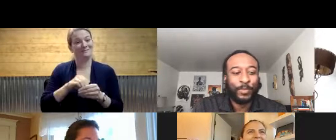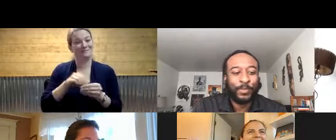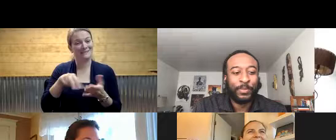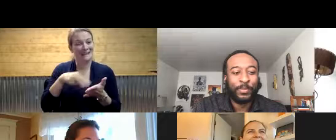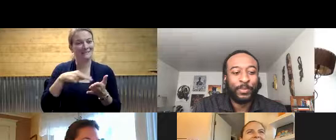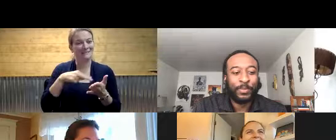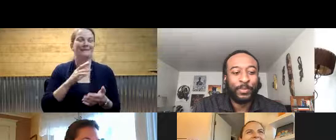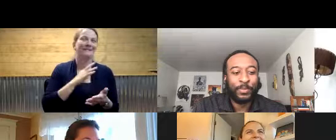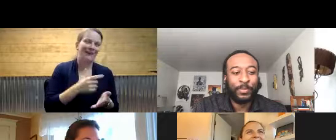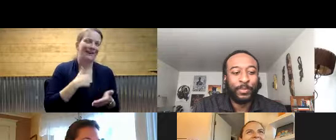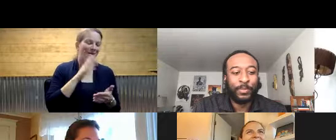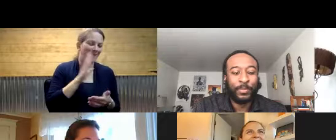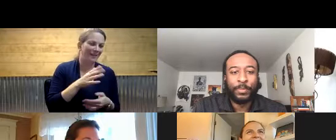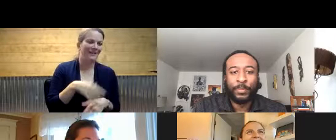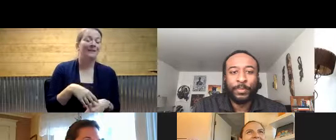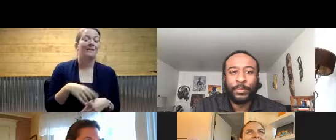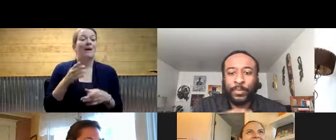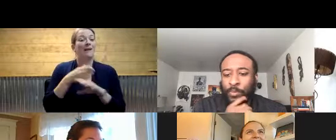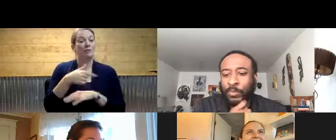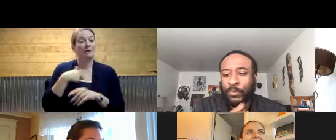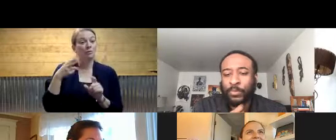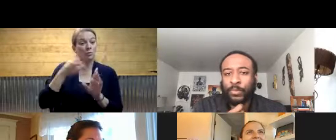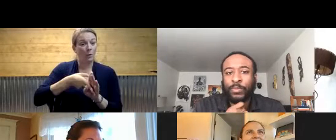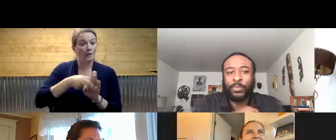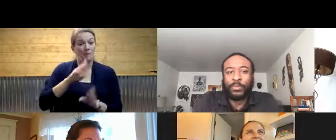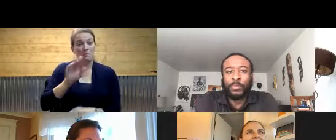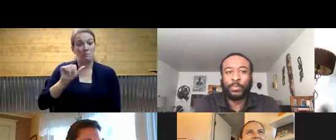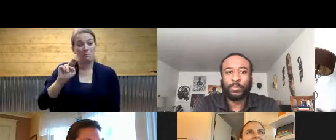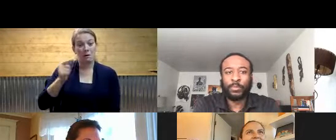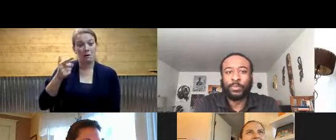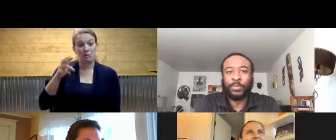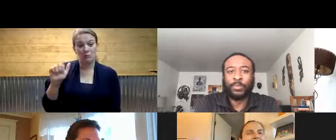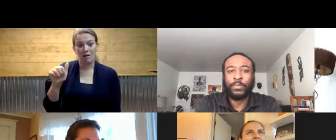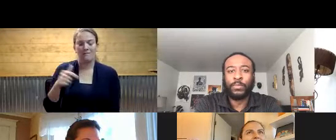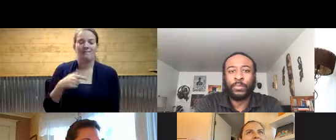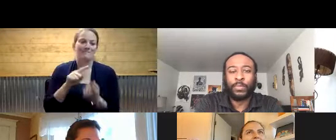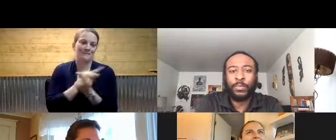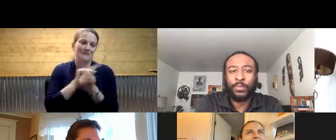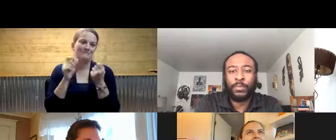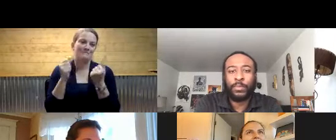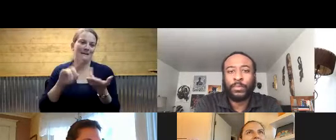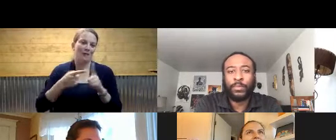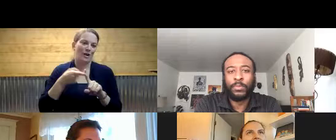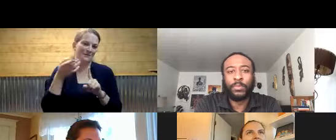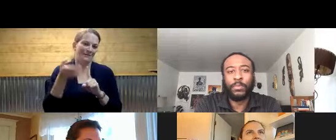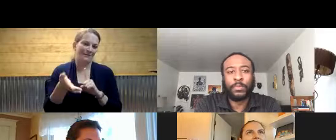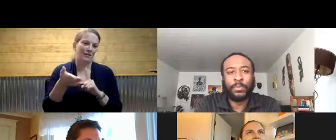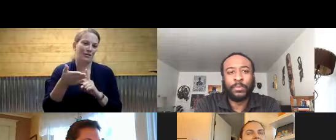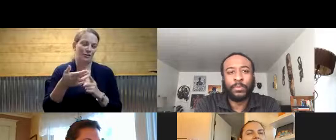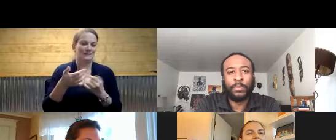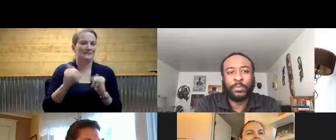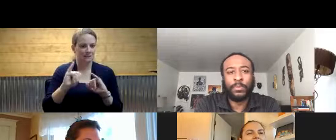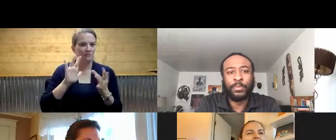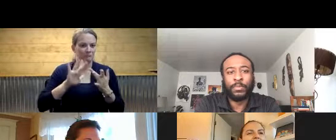because after joining Bhangra, that's where I met a lot of my friends and whom I still, I'm in touch with right now.